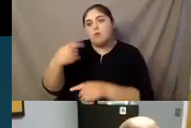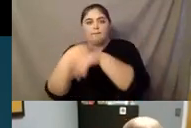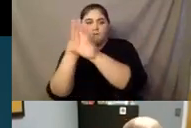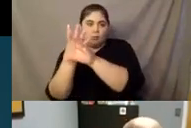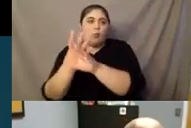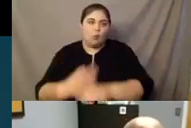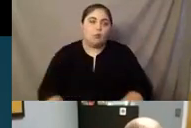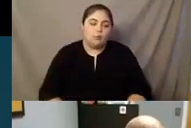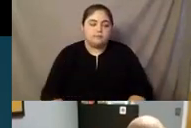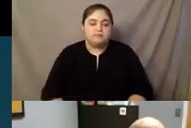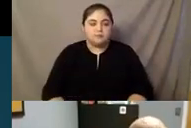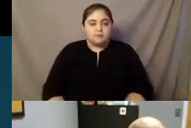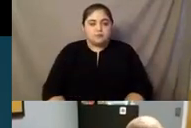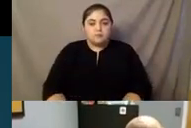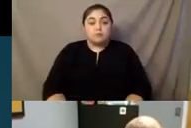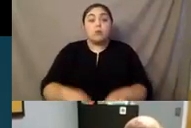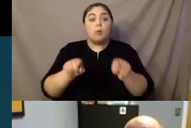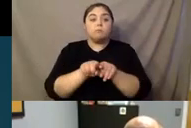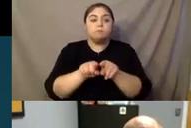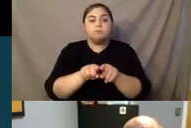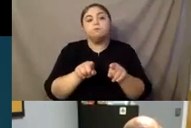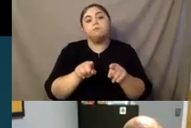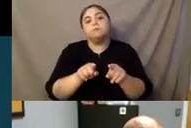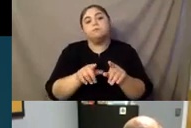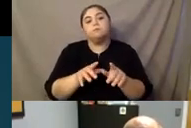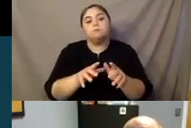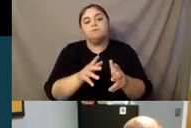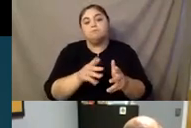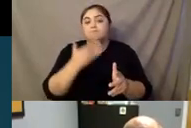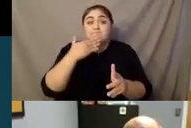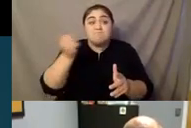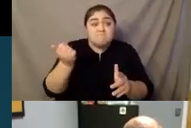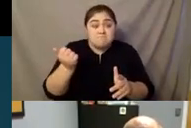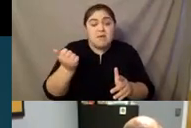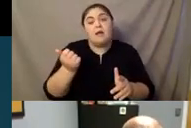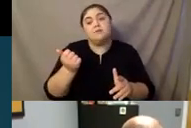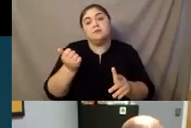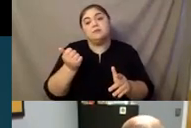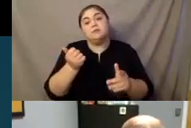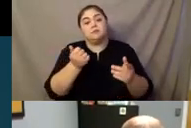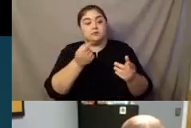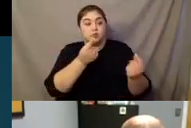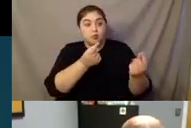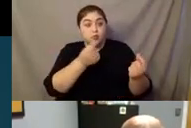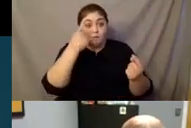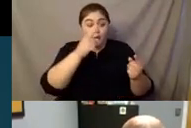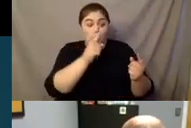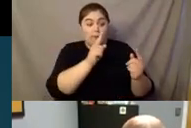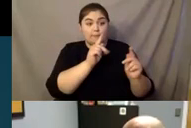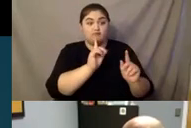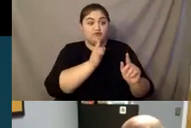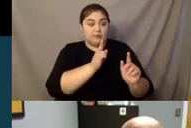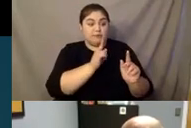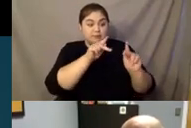conference. In addition, the best practices in terms of in-person interviewing would suggest